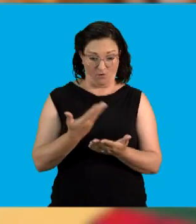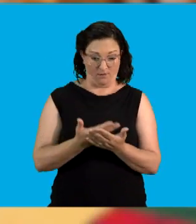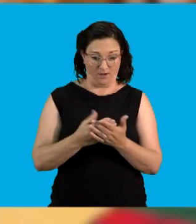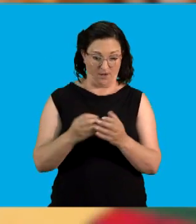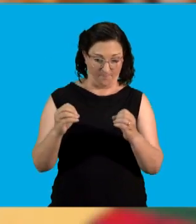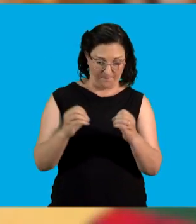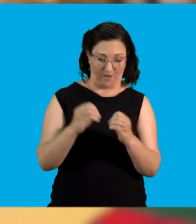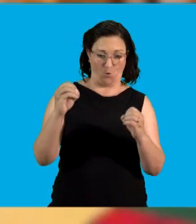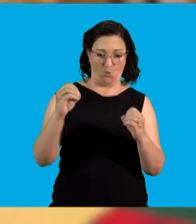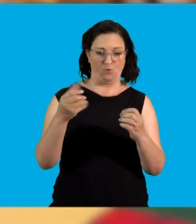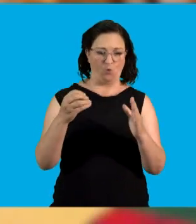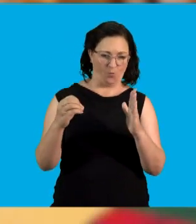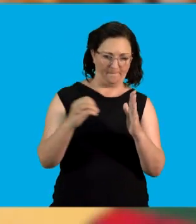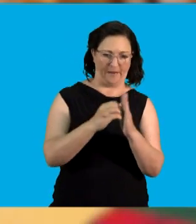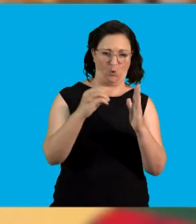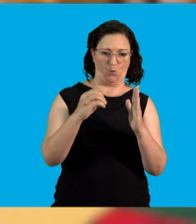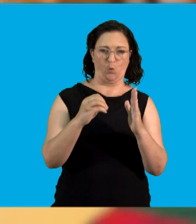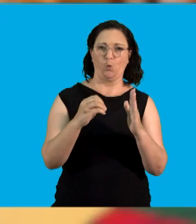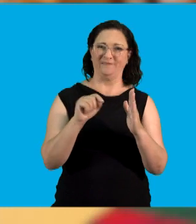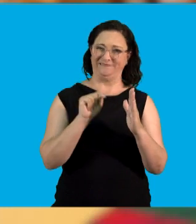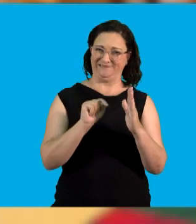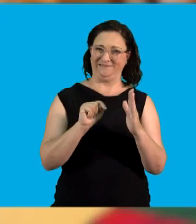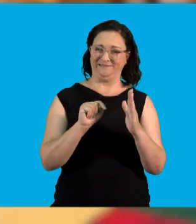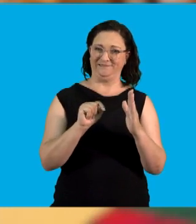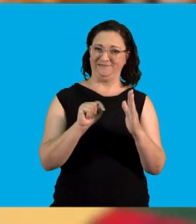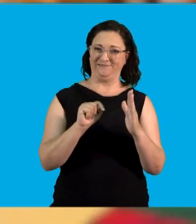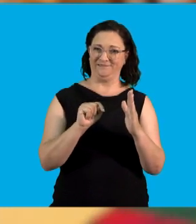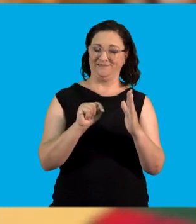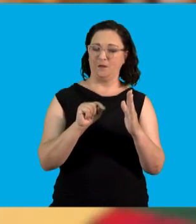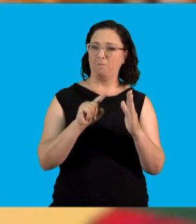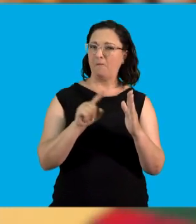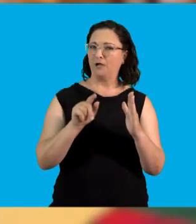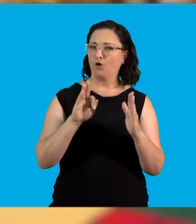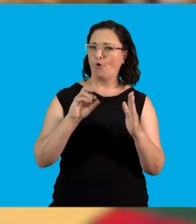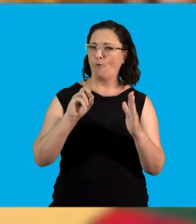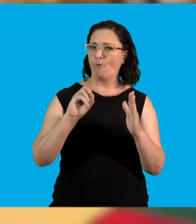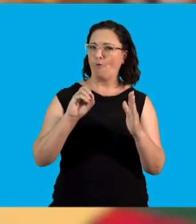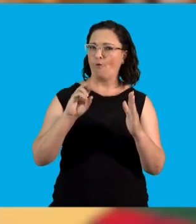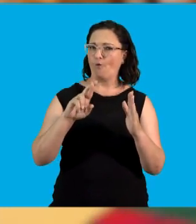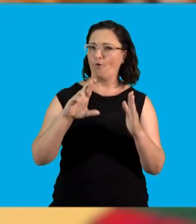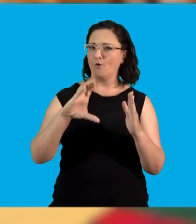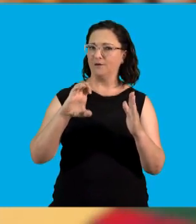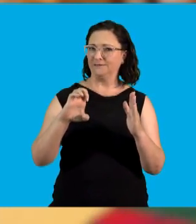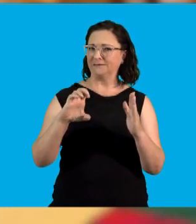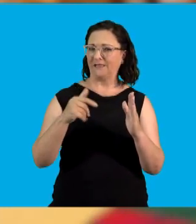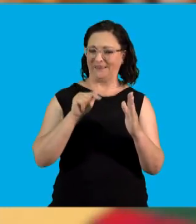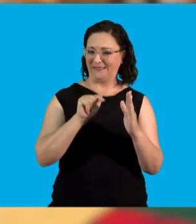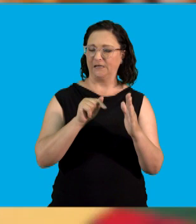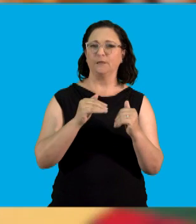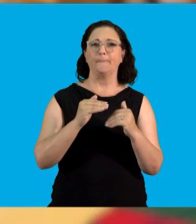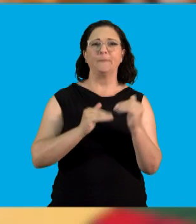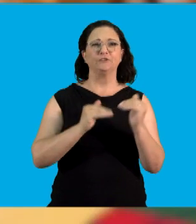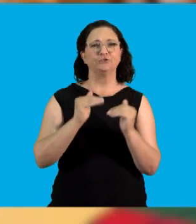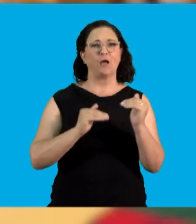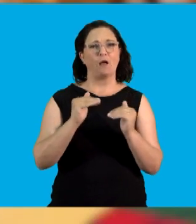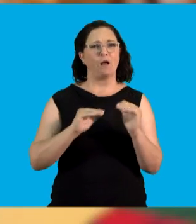given rise to by the force exerted by the wall of the container and the gas particles. But then now, how are we then going to measure that